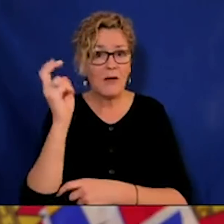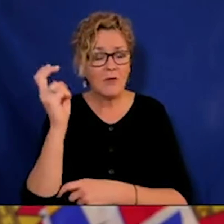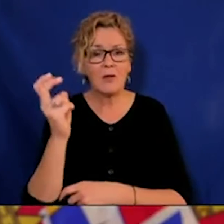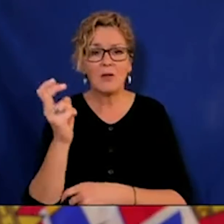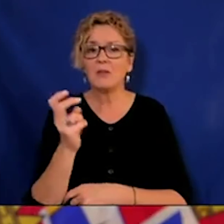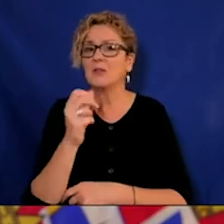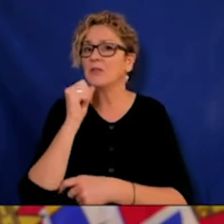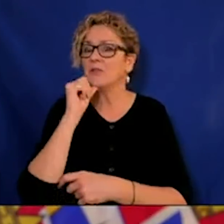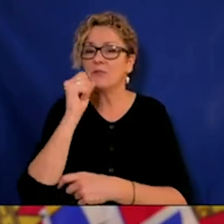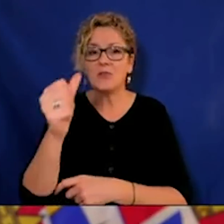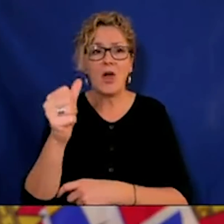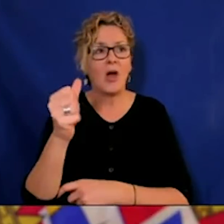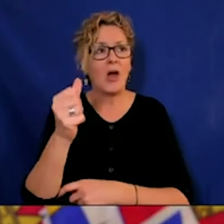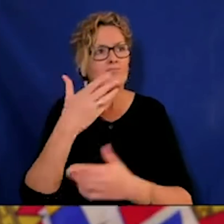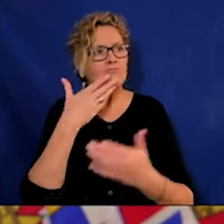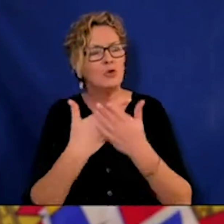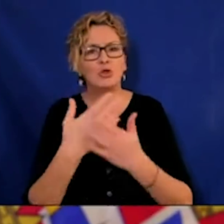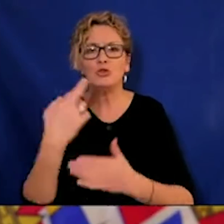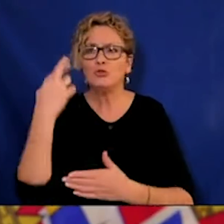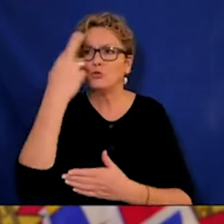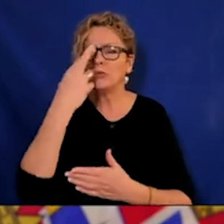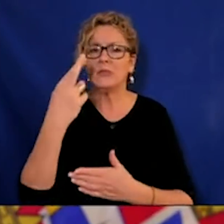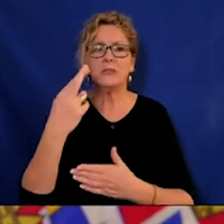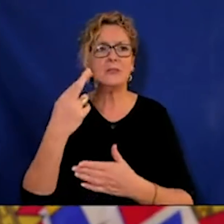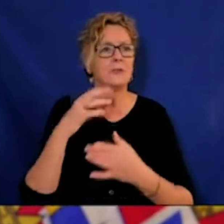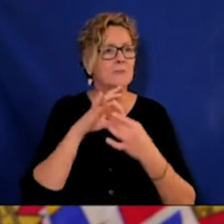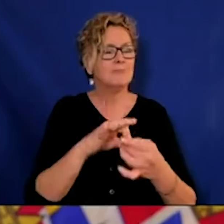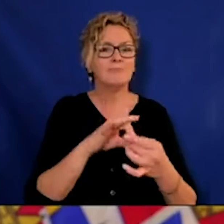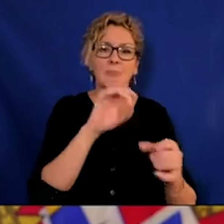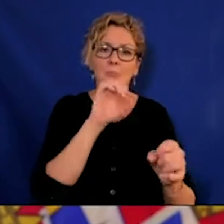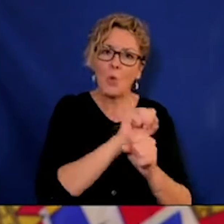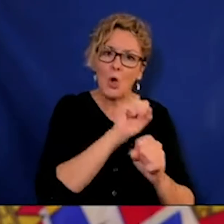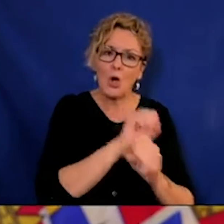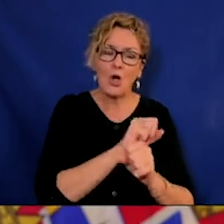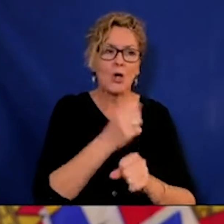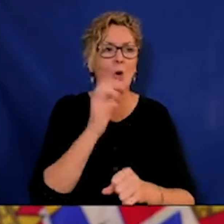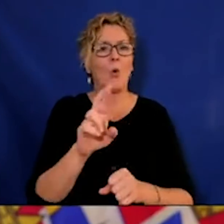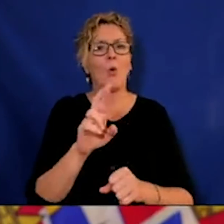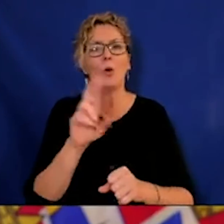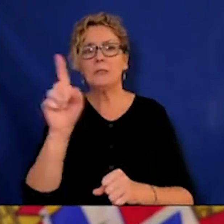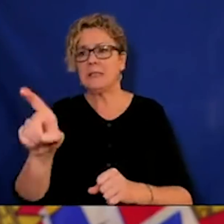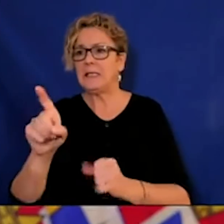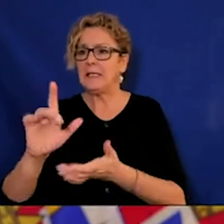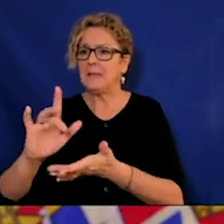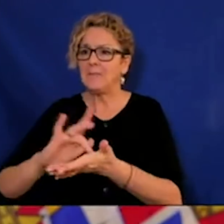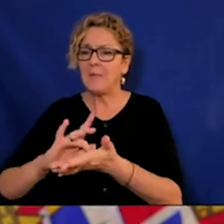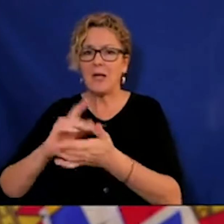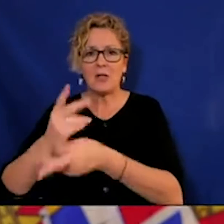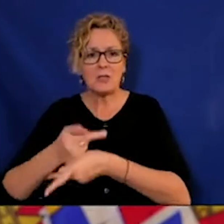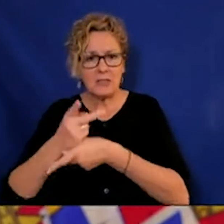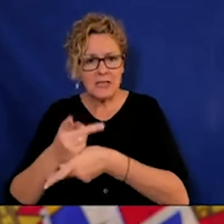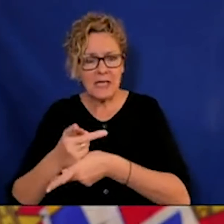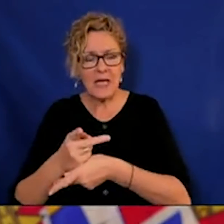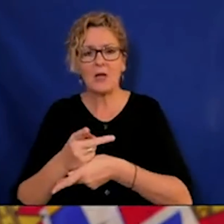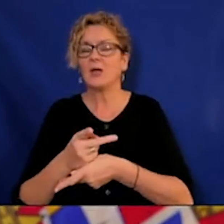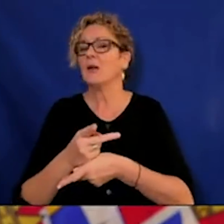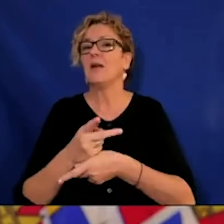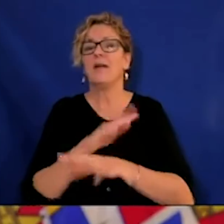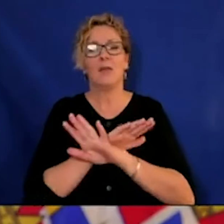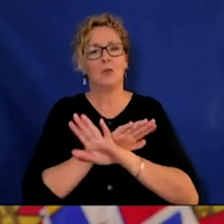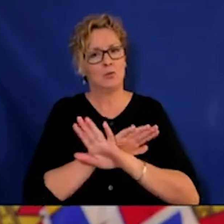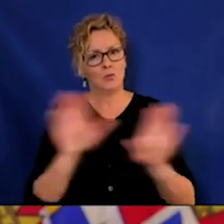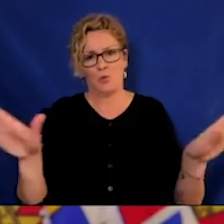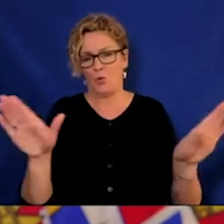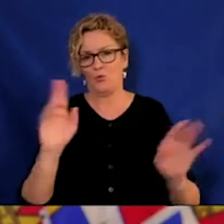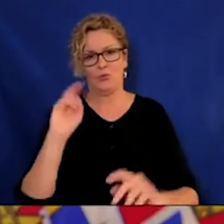essential for work or for medical care. This includes within BC and between provinces. It